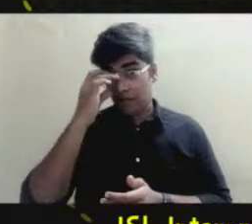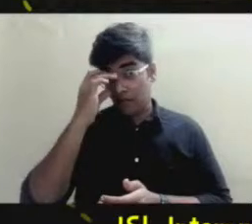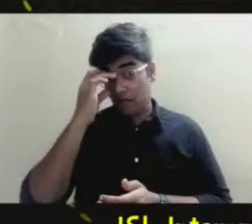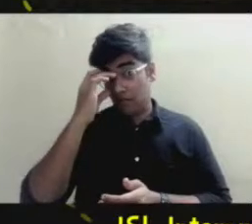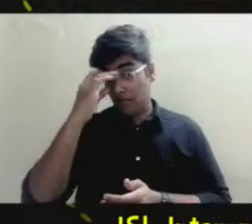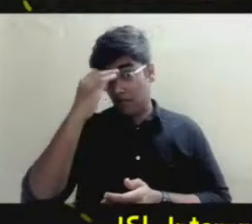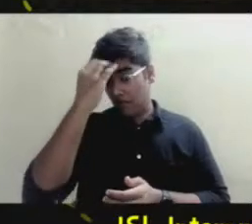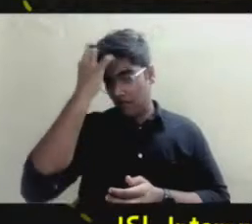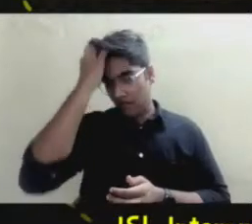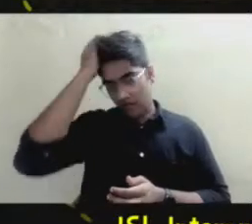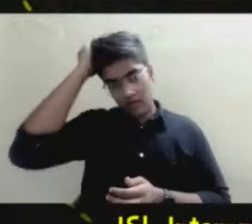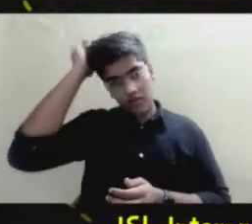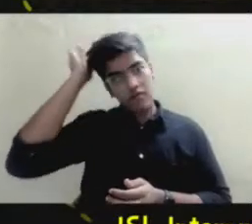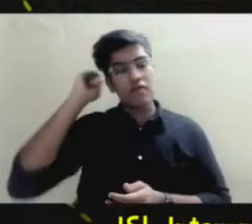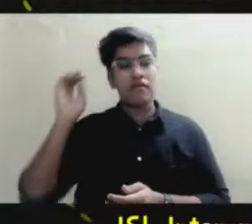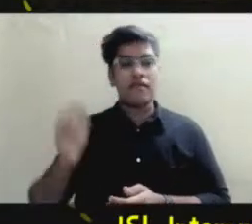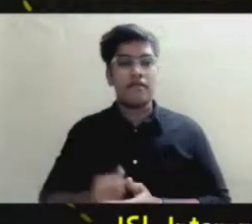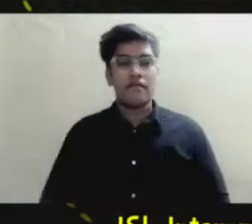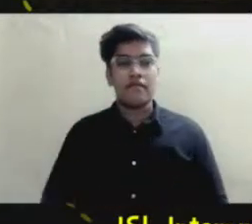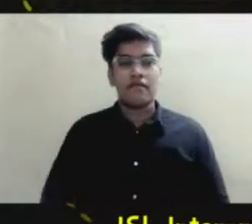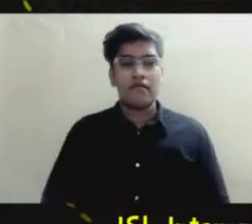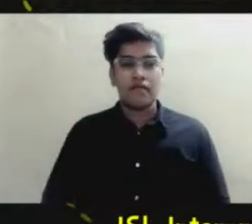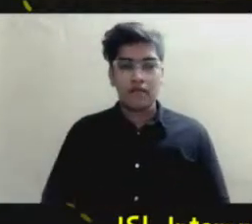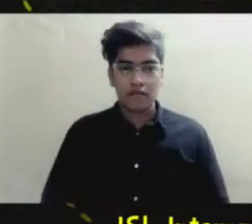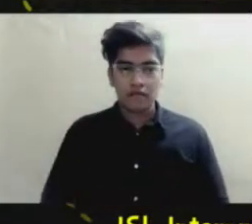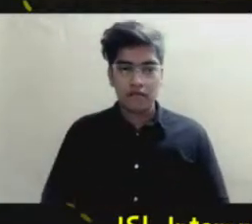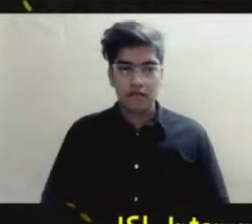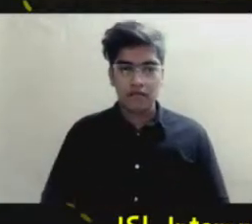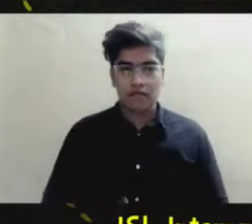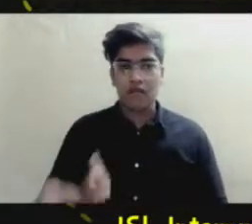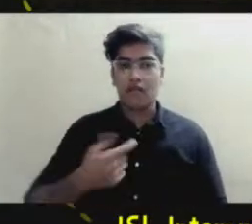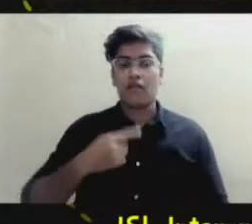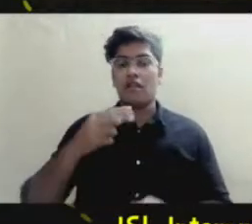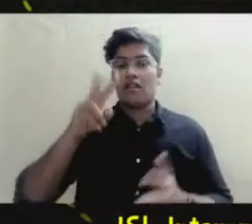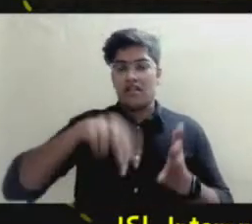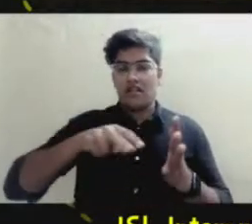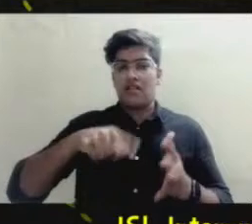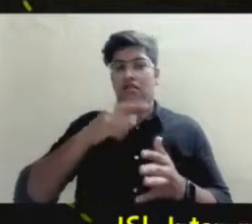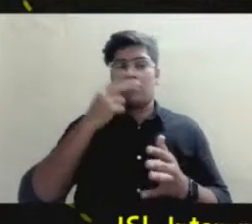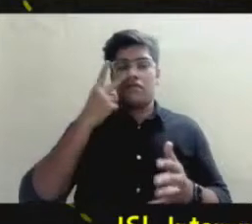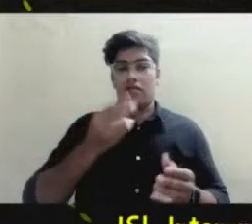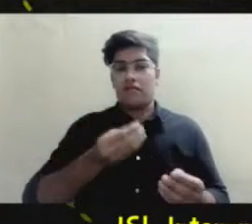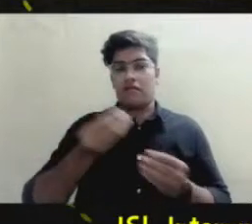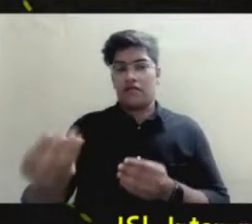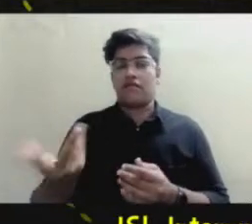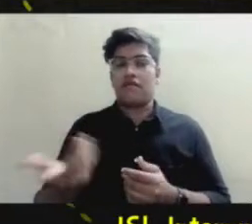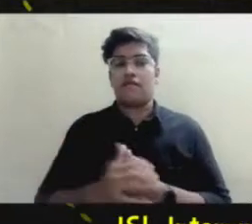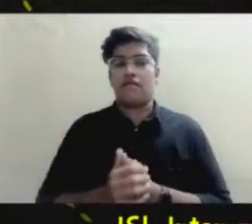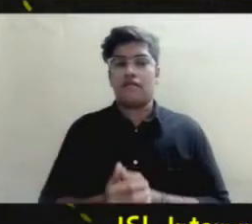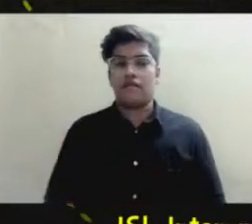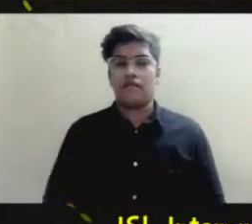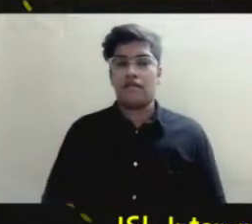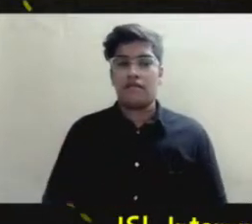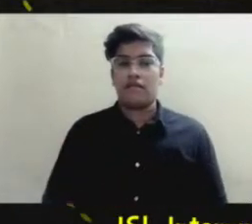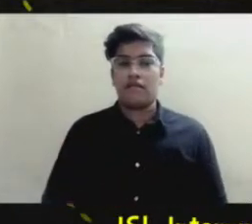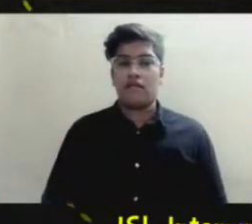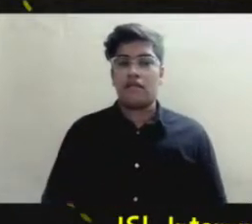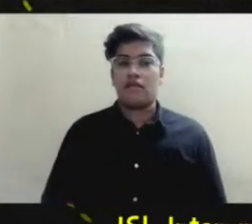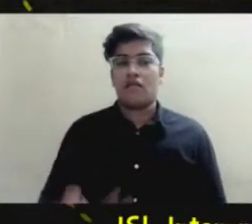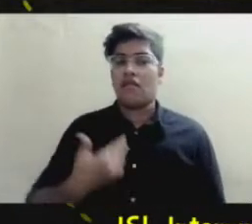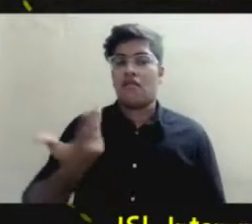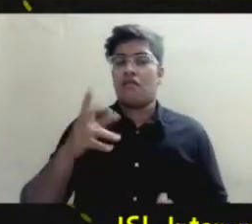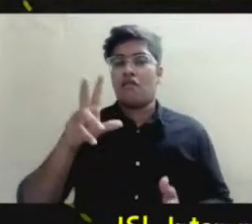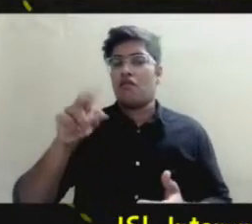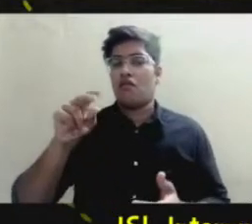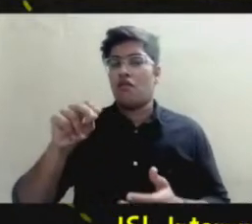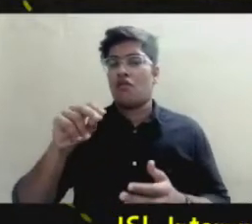This is, I mean, not a question that you can answer, but it's so funny that I'm reading it out. Not sure if Shubhaji has an answer, and it's funny in a sweet